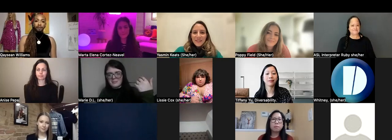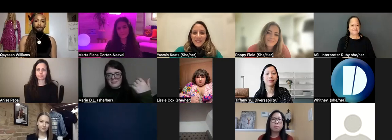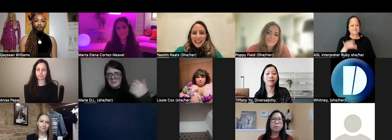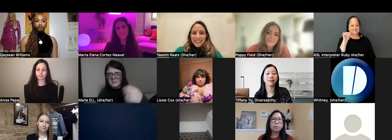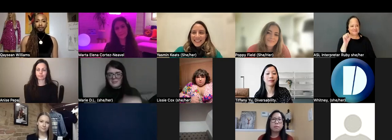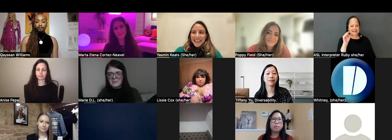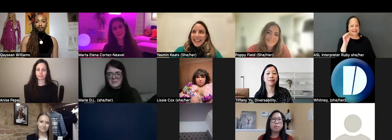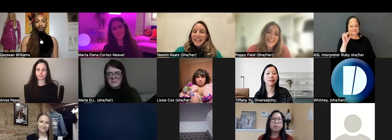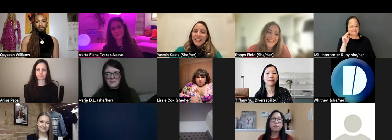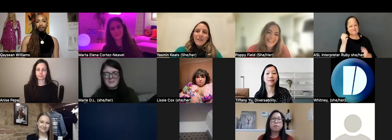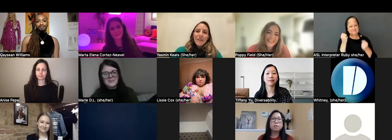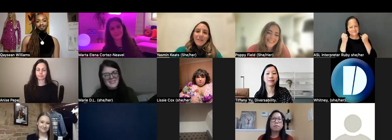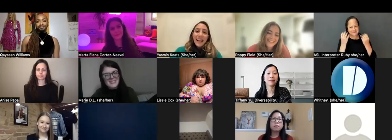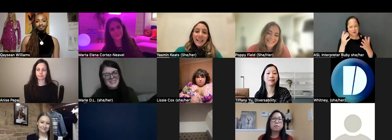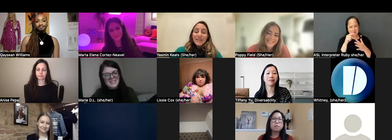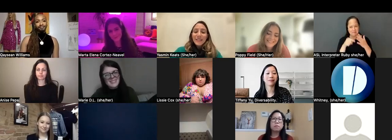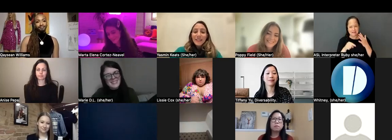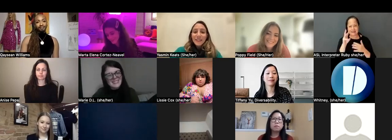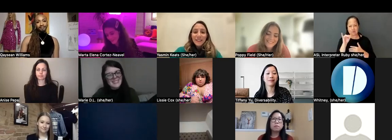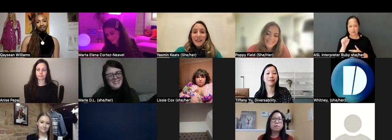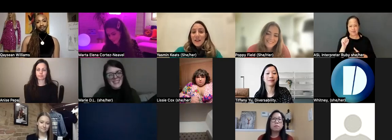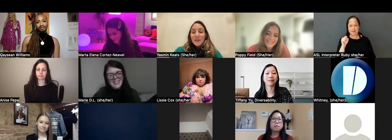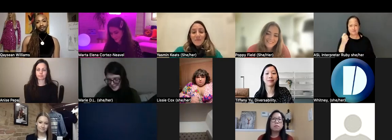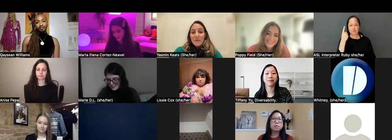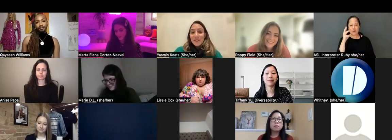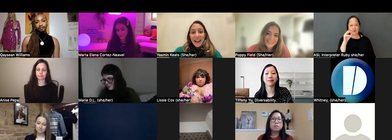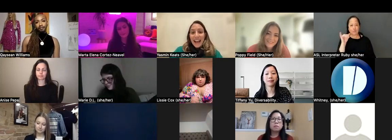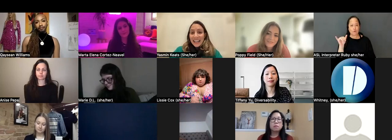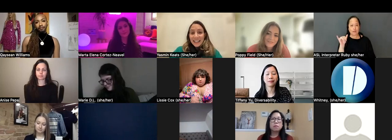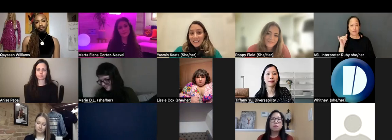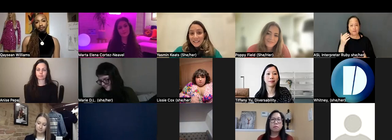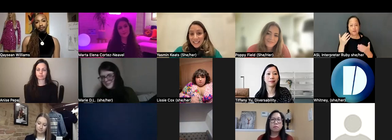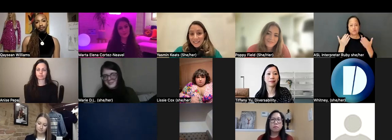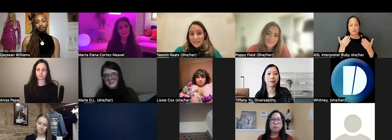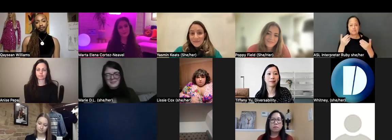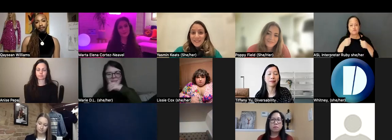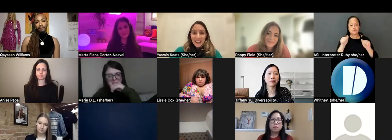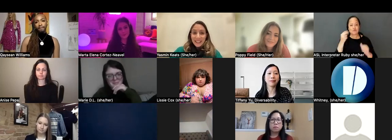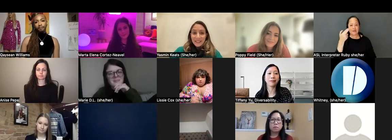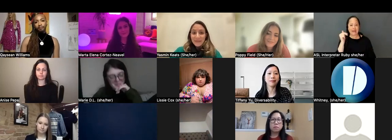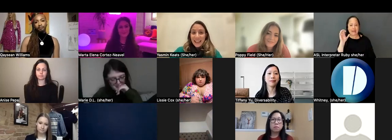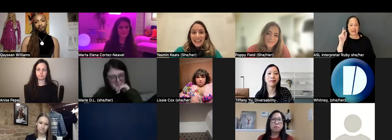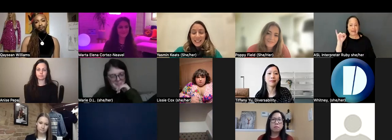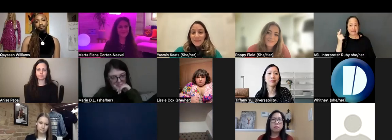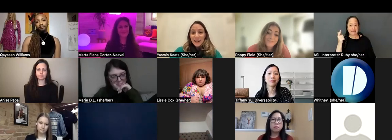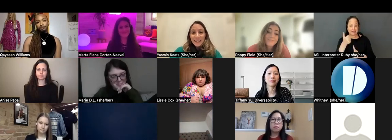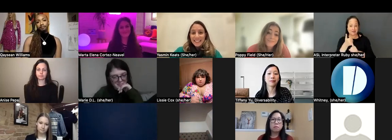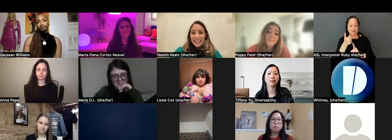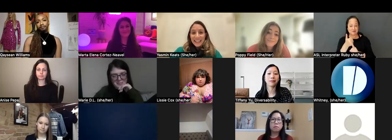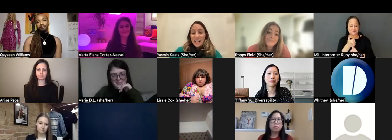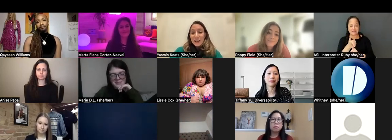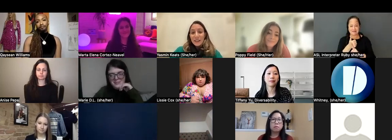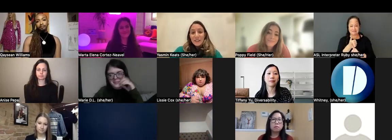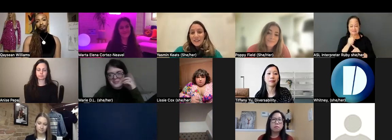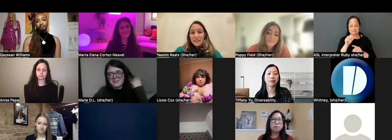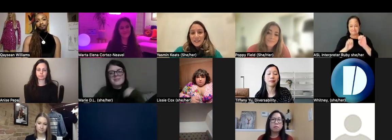So many ways. I think one way is you can maybe try hacking yourself, and experimenting,